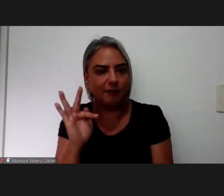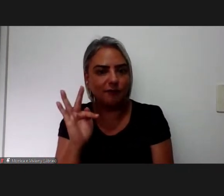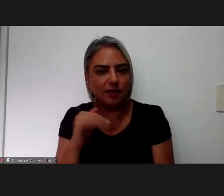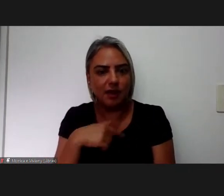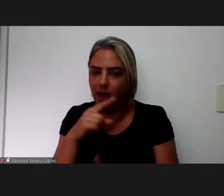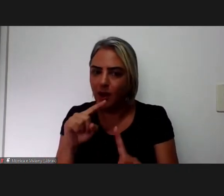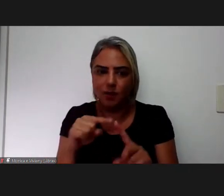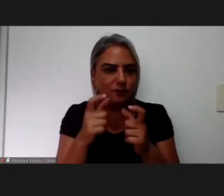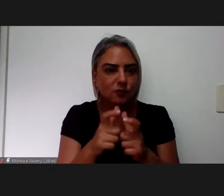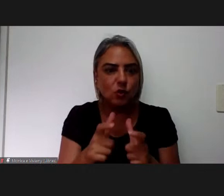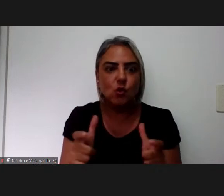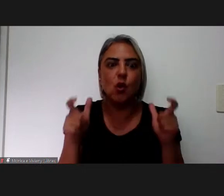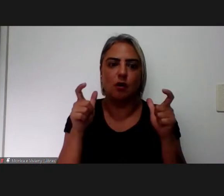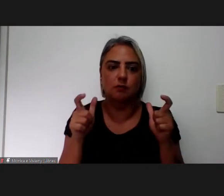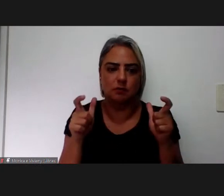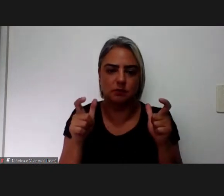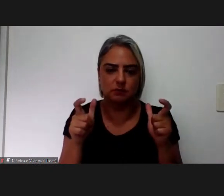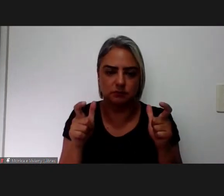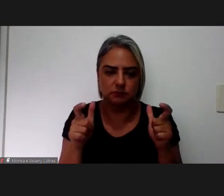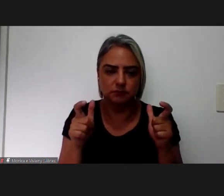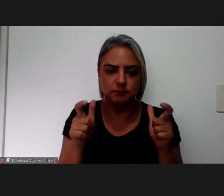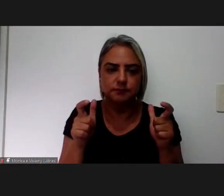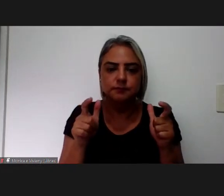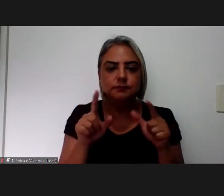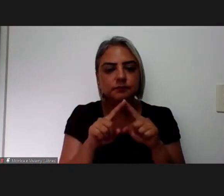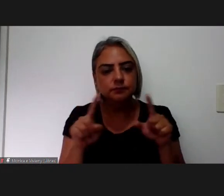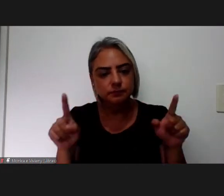1 federal district. It's a big challenge,